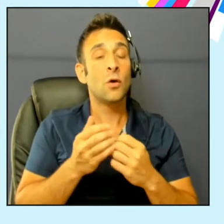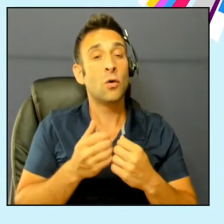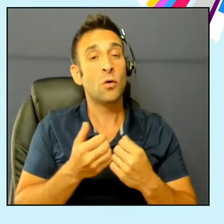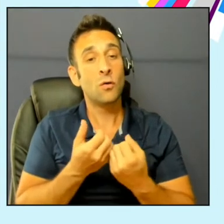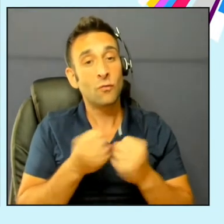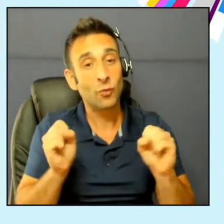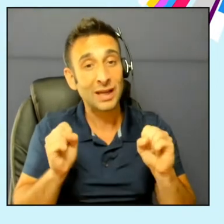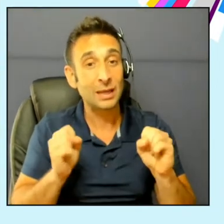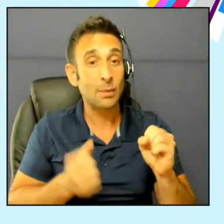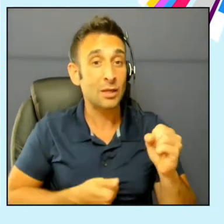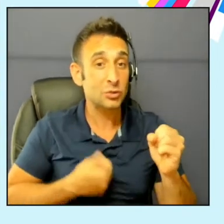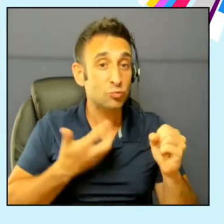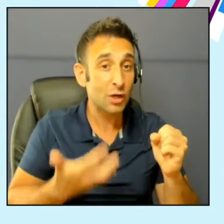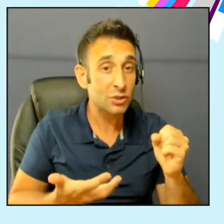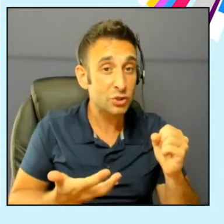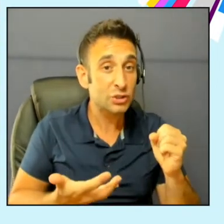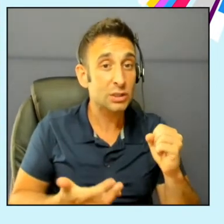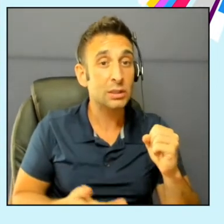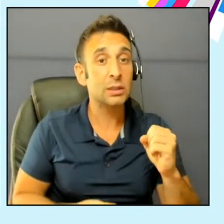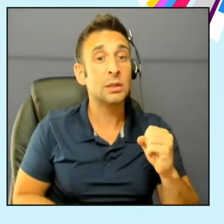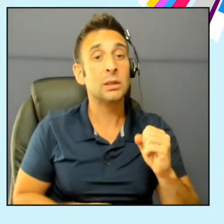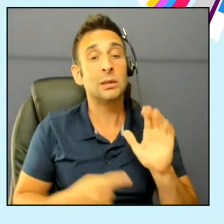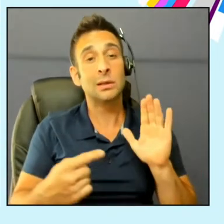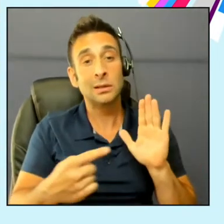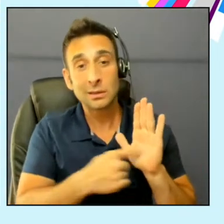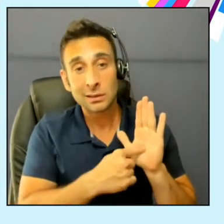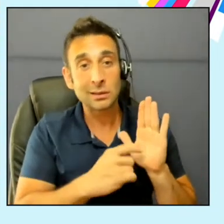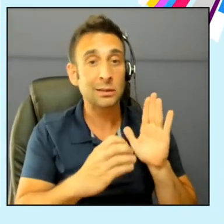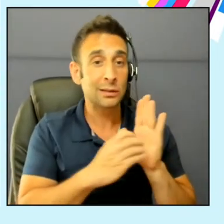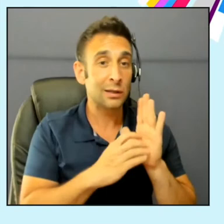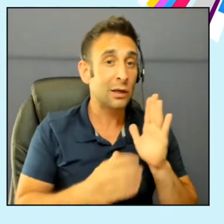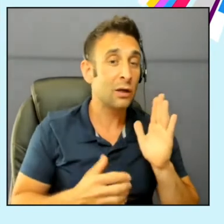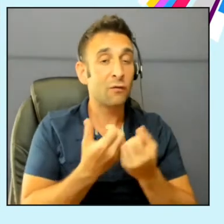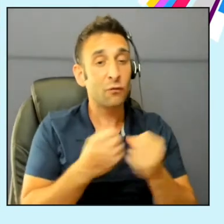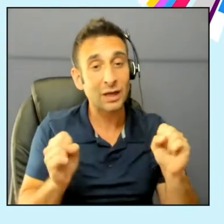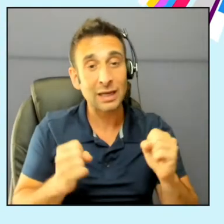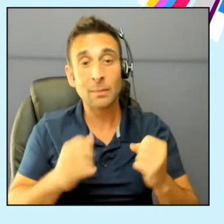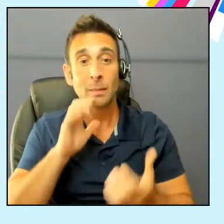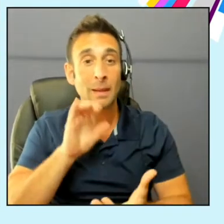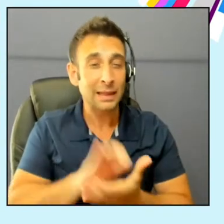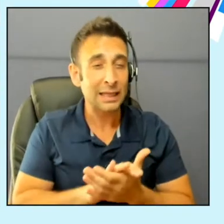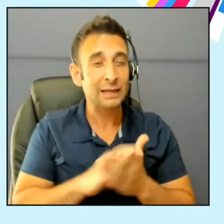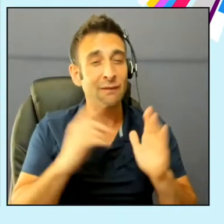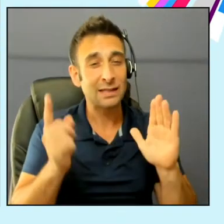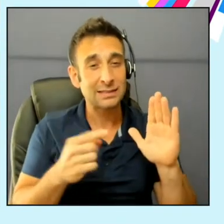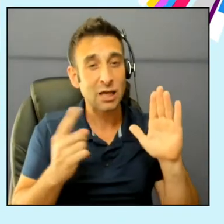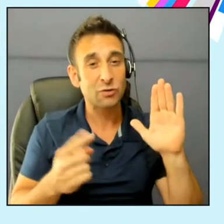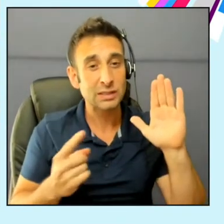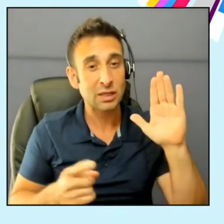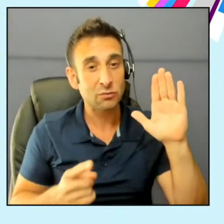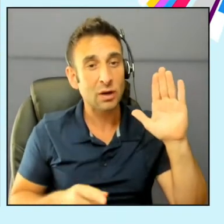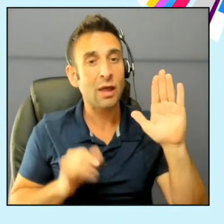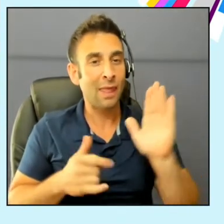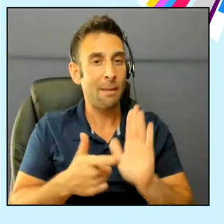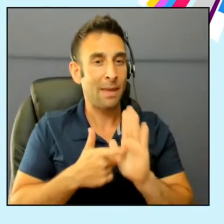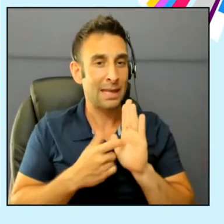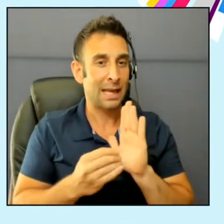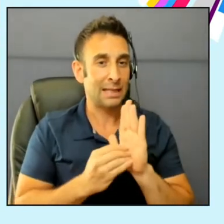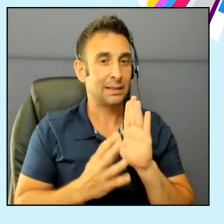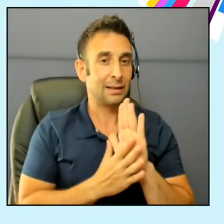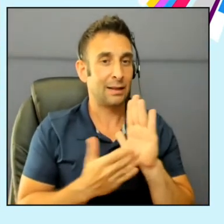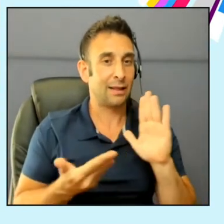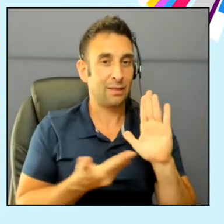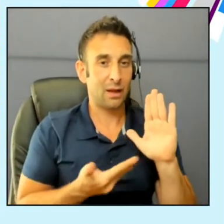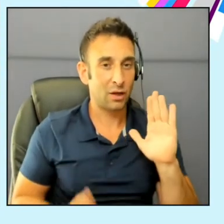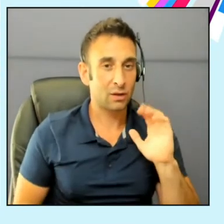special rapporteur on freedom of belief, et cetera, et cetera. And this is where the mandate is also voted. So, you know, this year we have